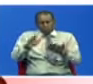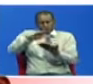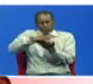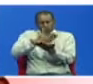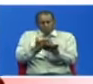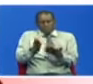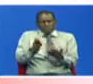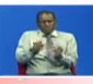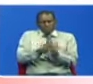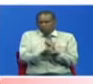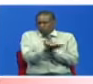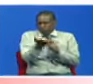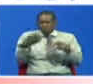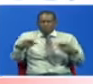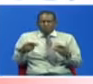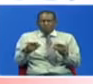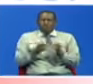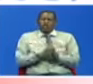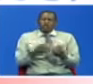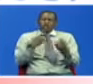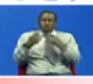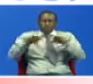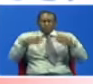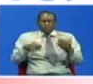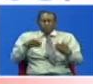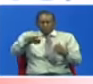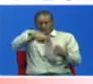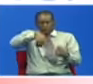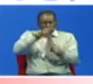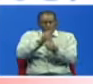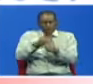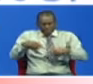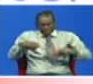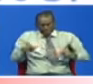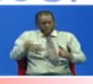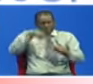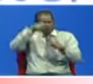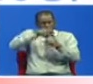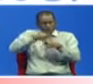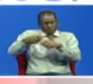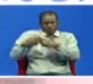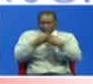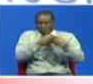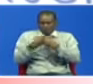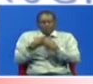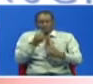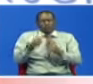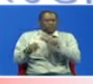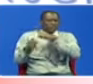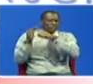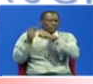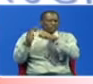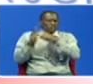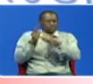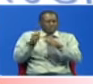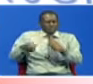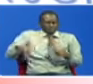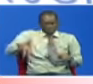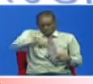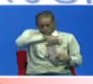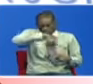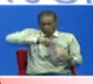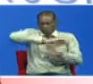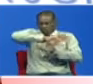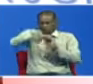platform and to be able to talk about our efforts in addressing the challenge that that faces us all.